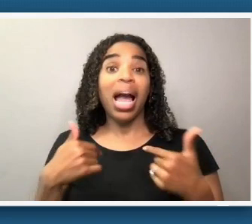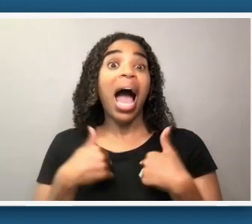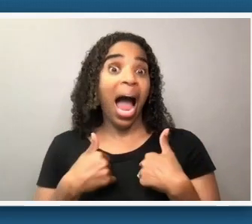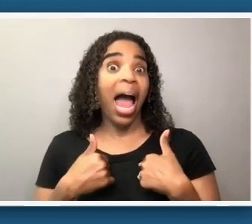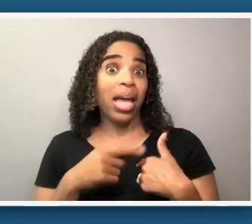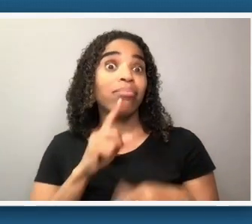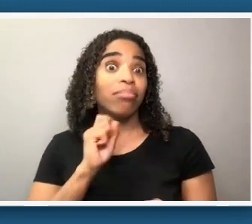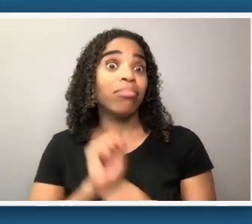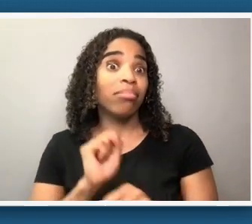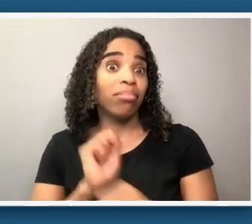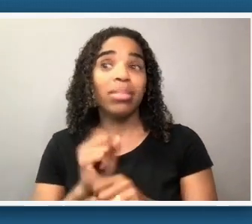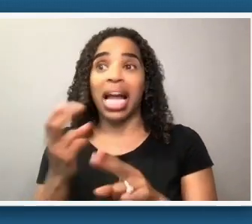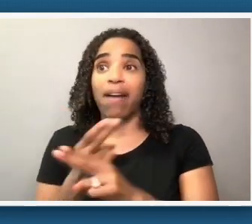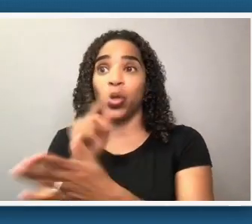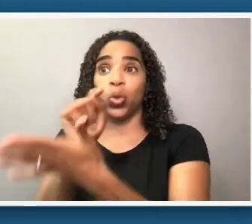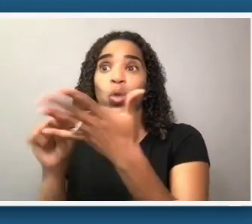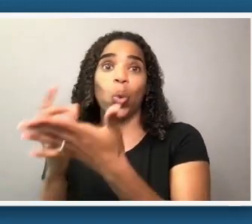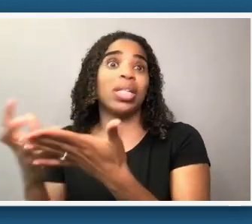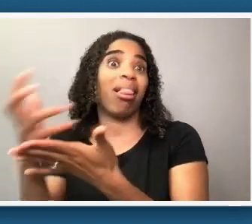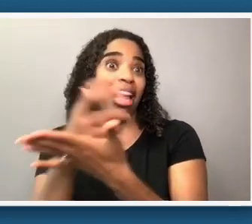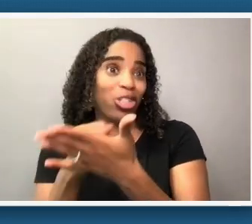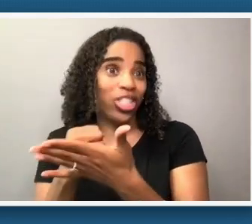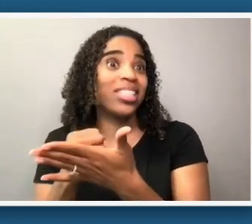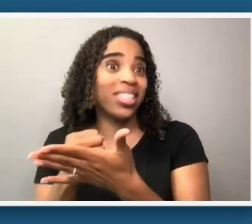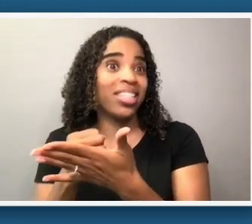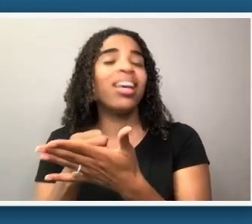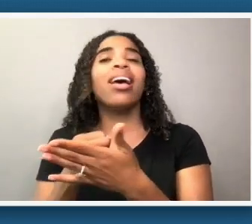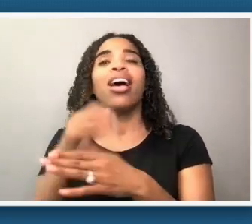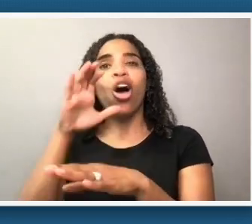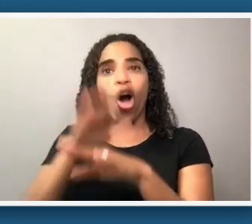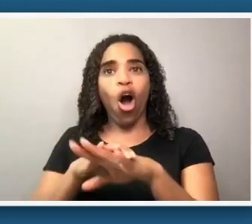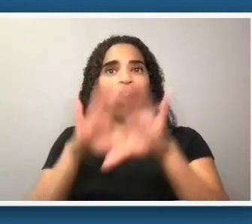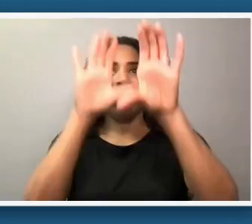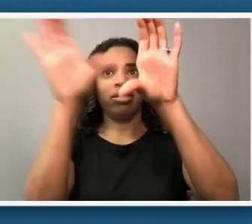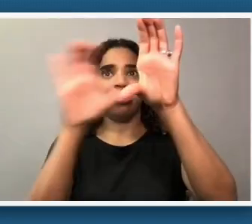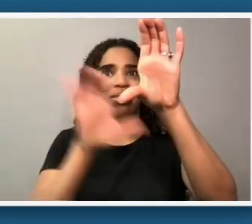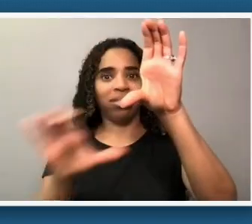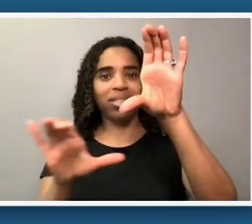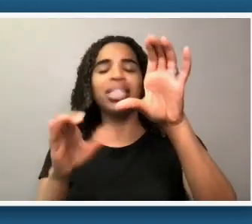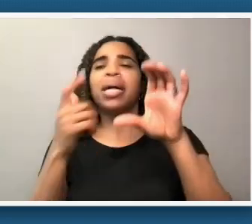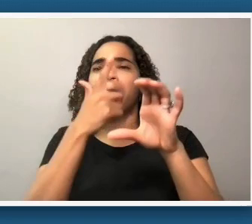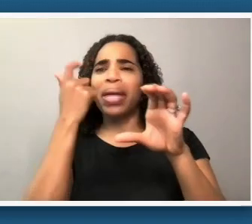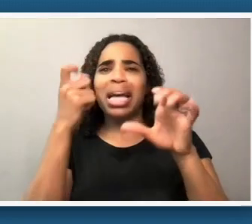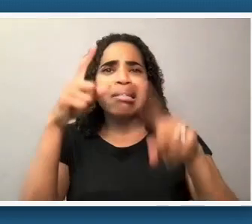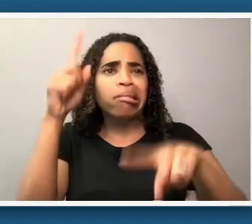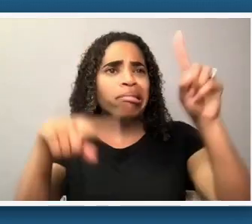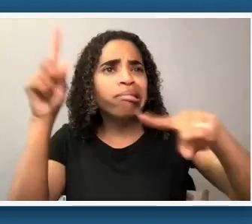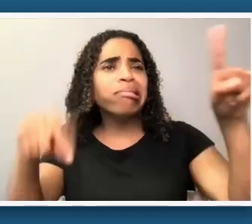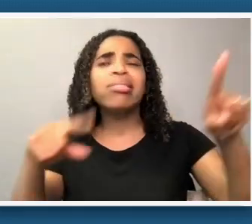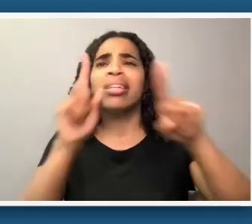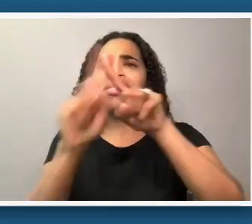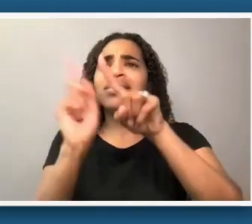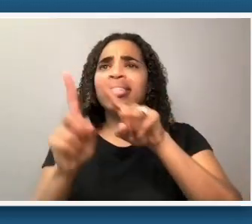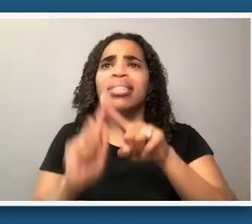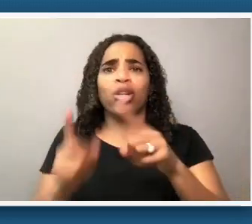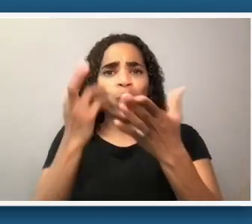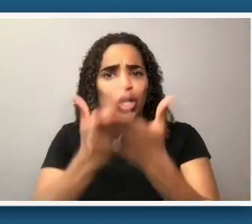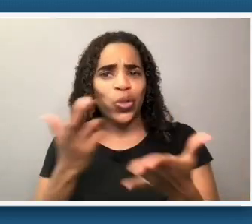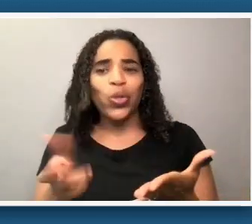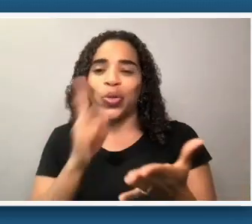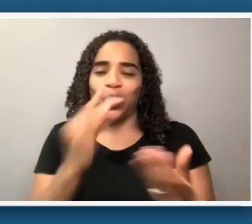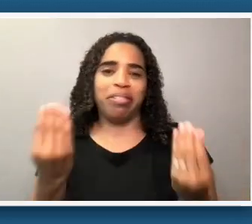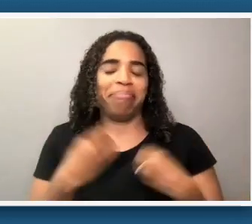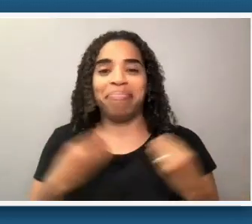used some of those collections that they have on portraiture, just because the variety of resources there can really inspire